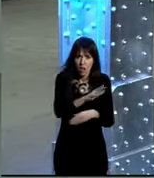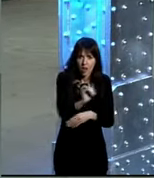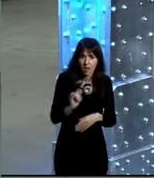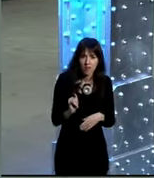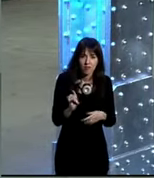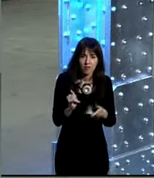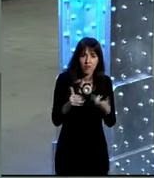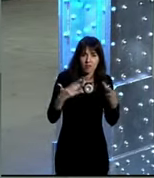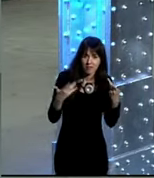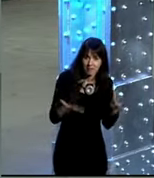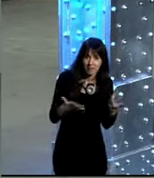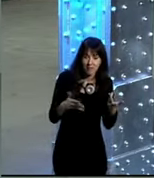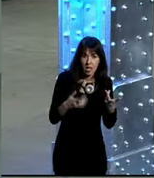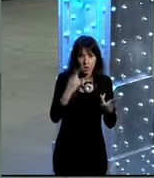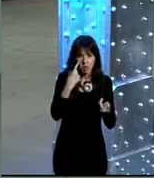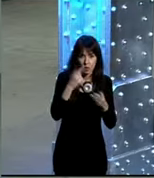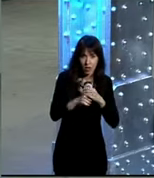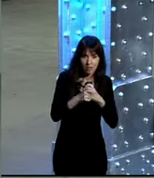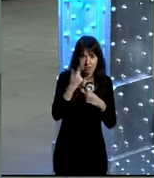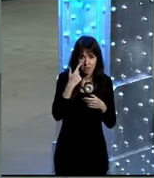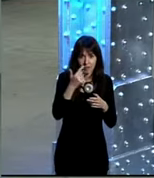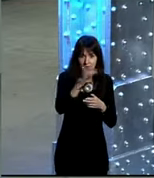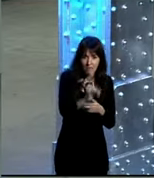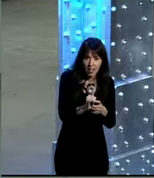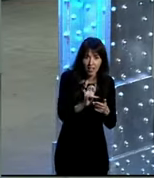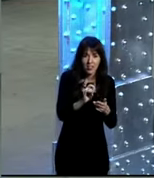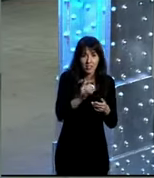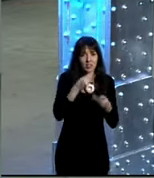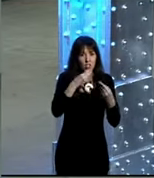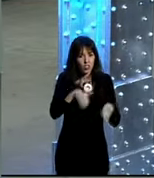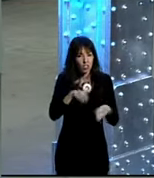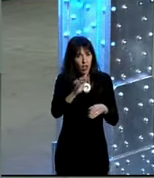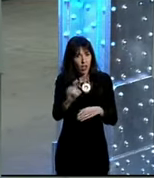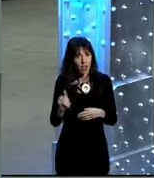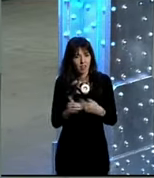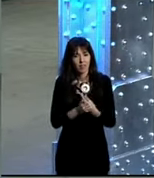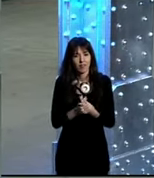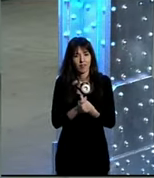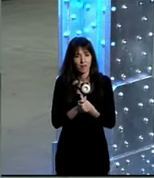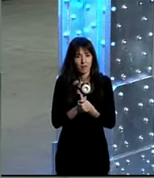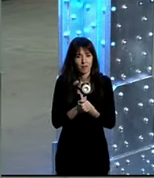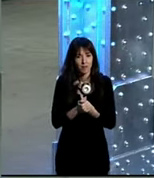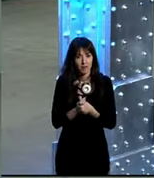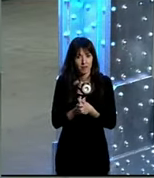long as someone maintains them. And as I said, it was very, very cost effective.